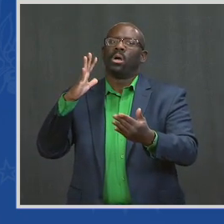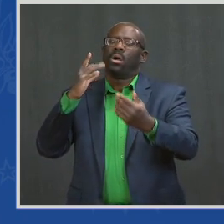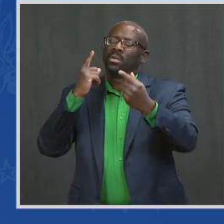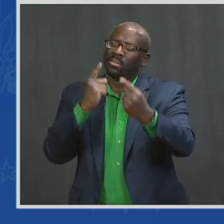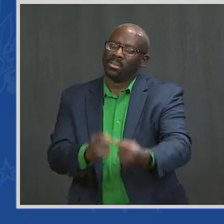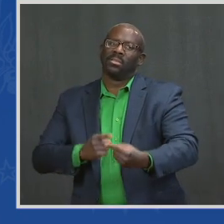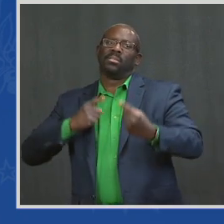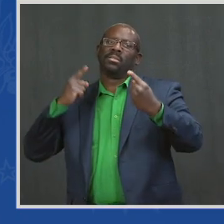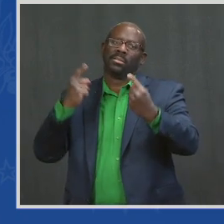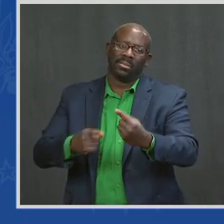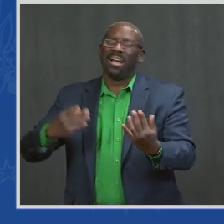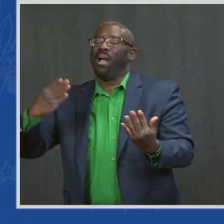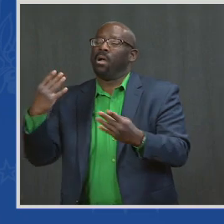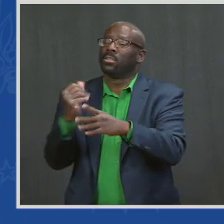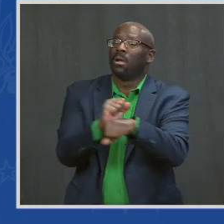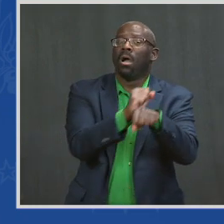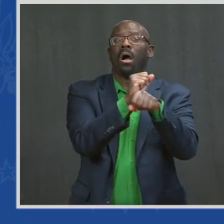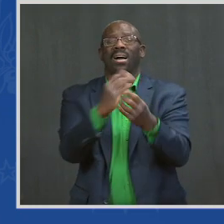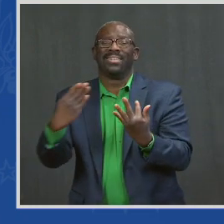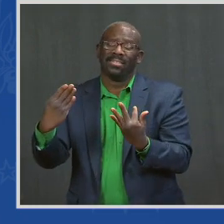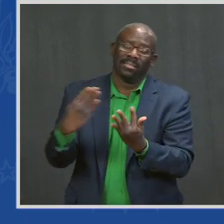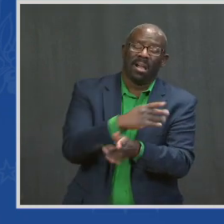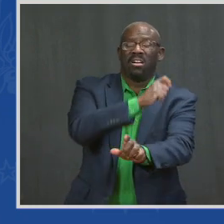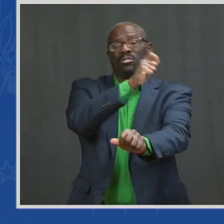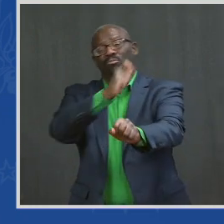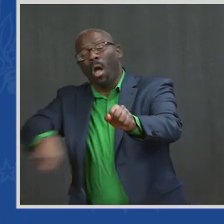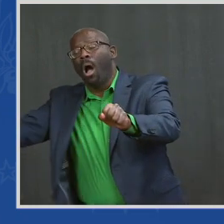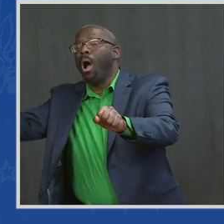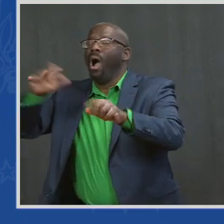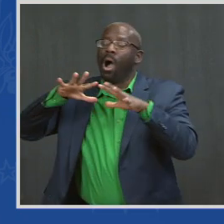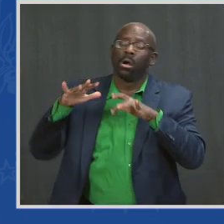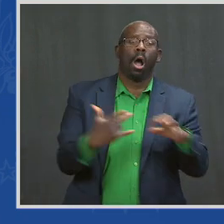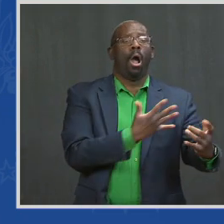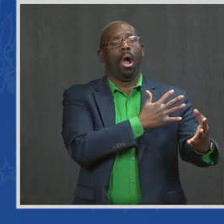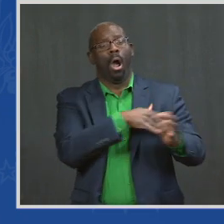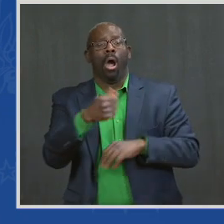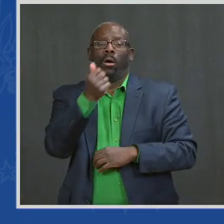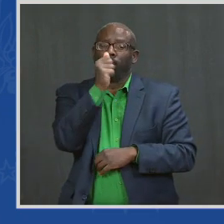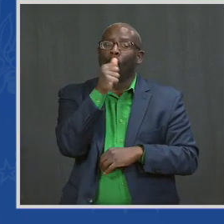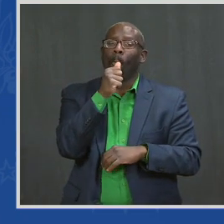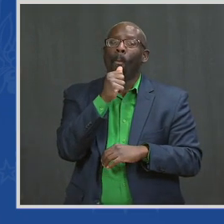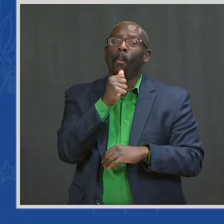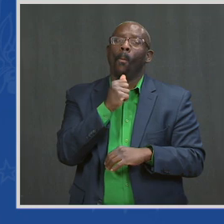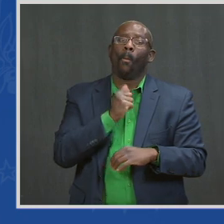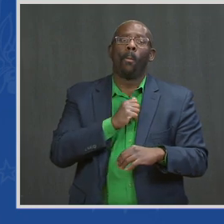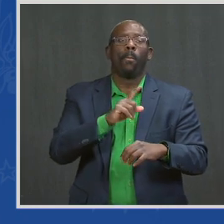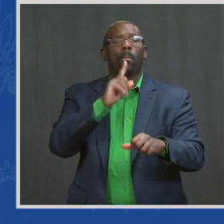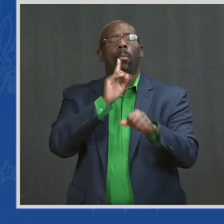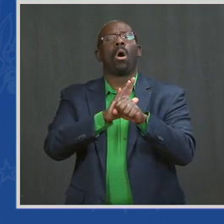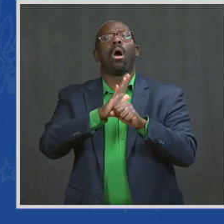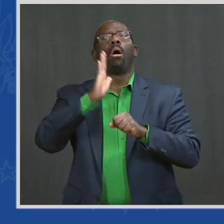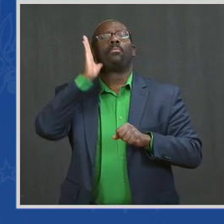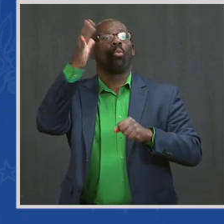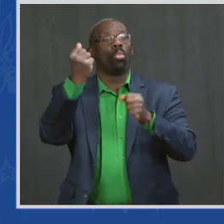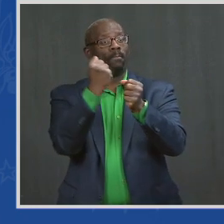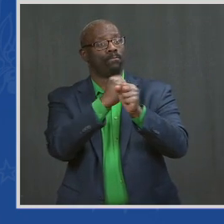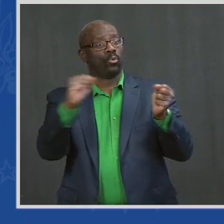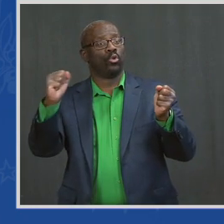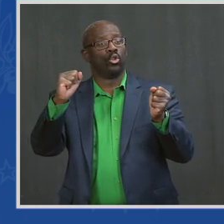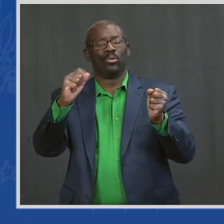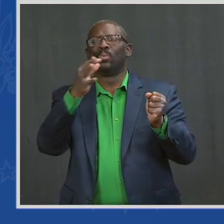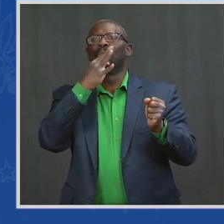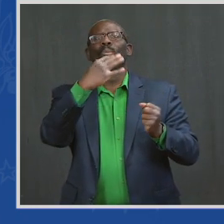subjugation, and a promise of a brighter morning to come. This is a day of profound, in my